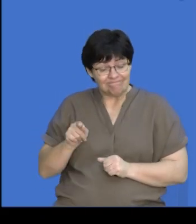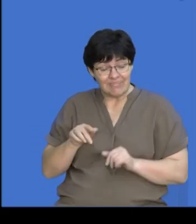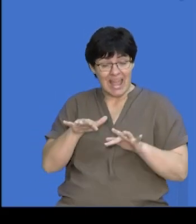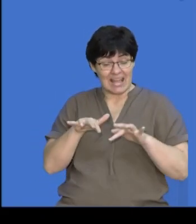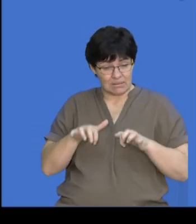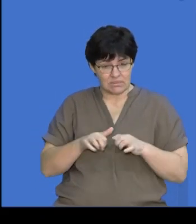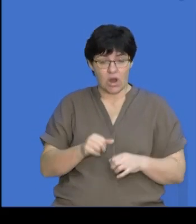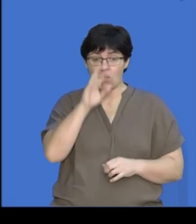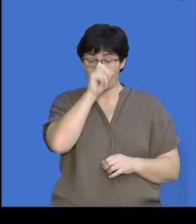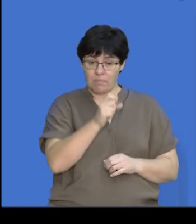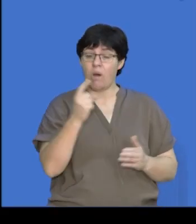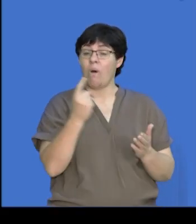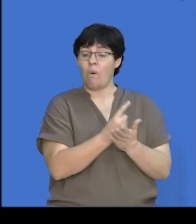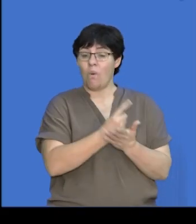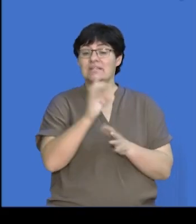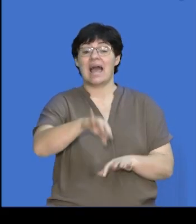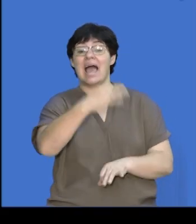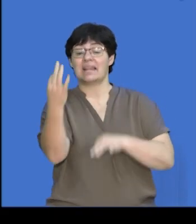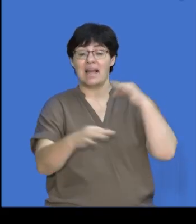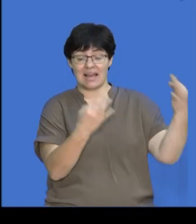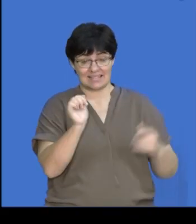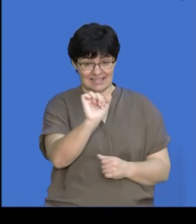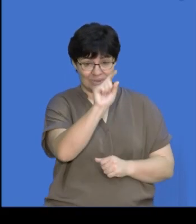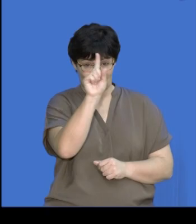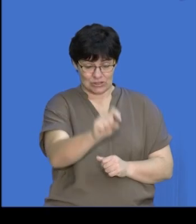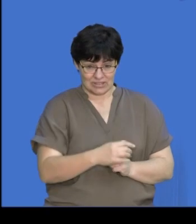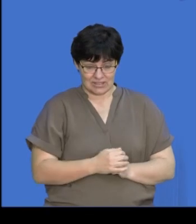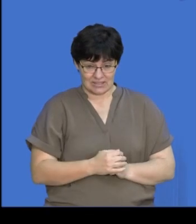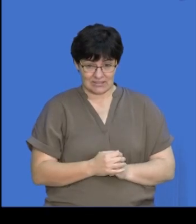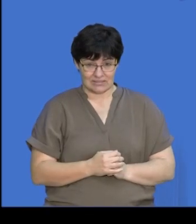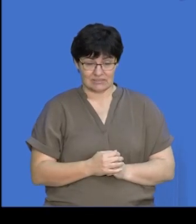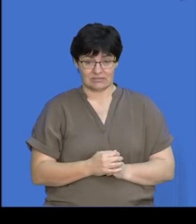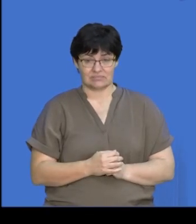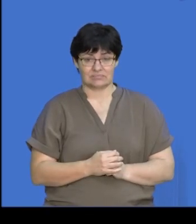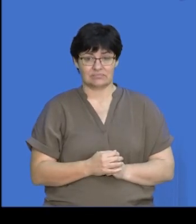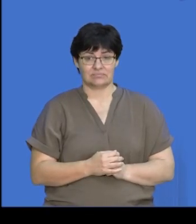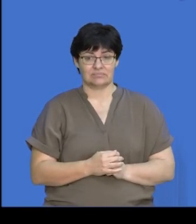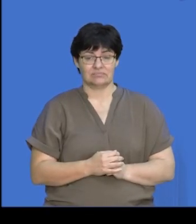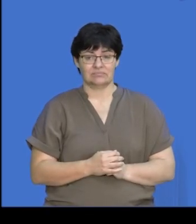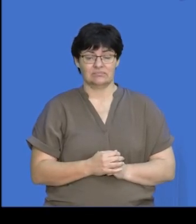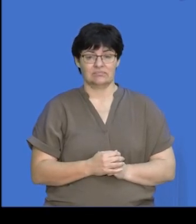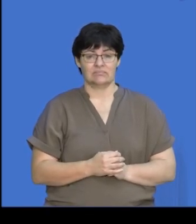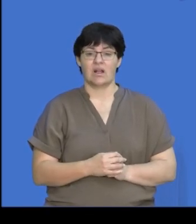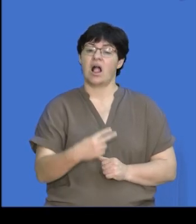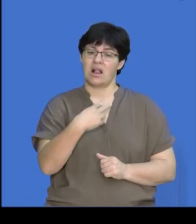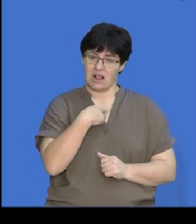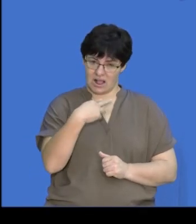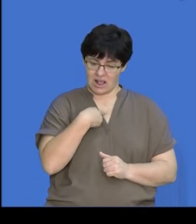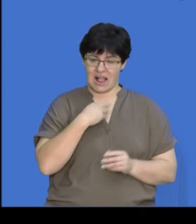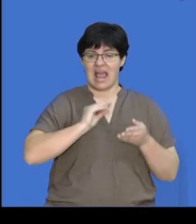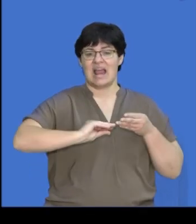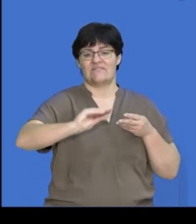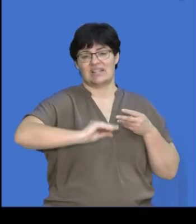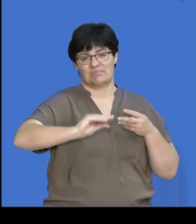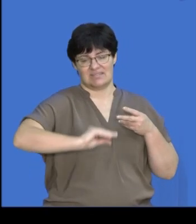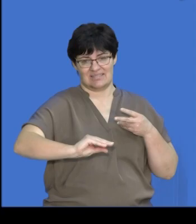examination, remember, always analyze your question. Moving on, the lack of investment